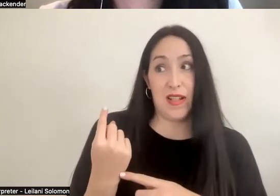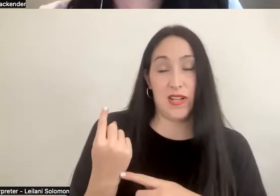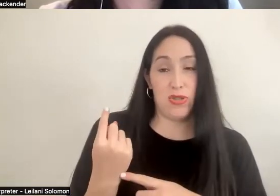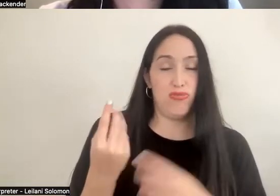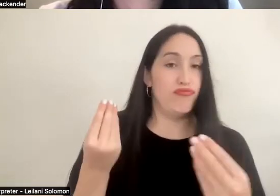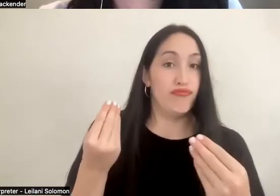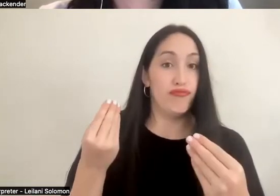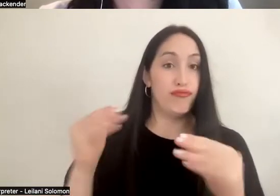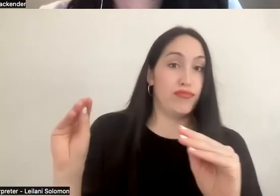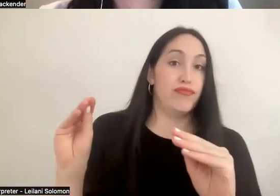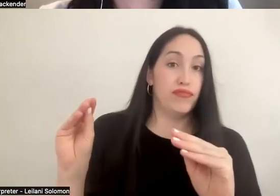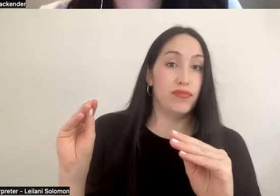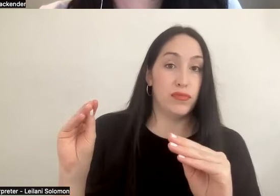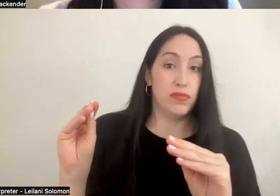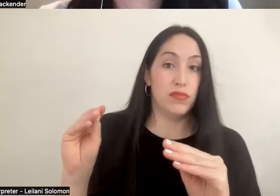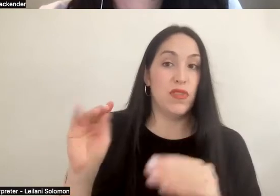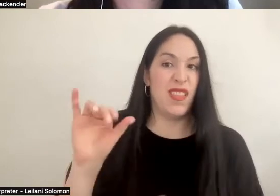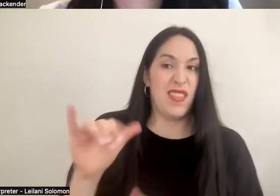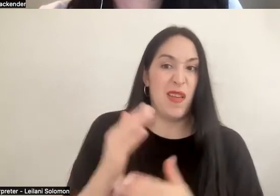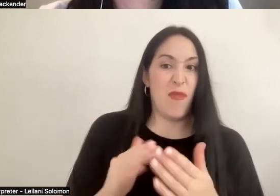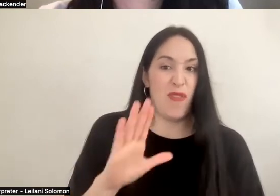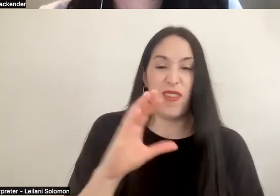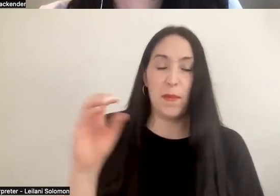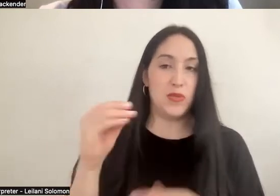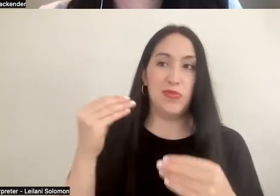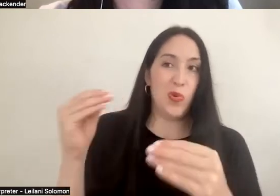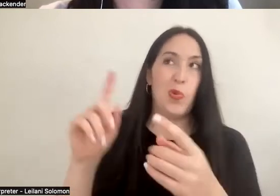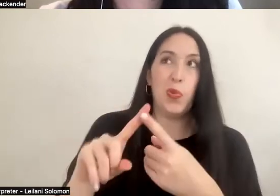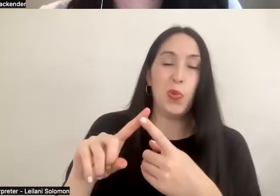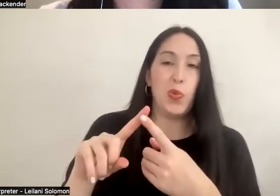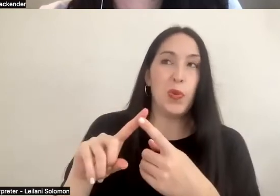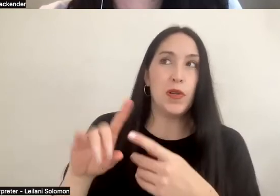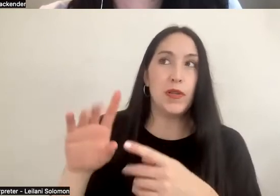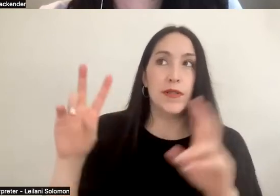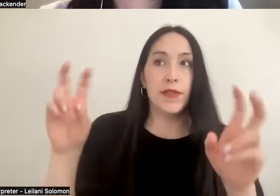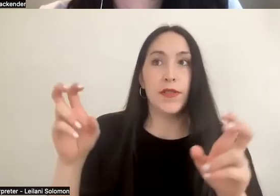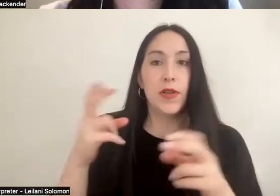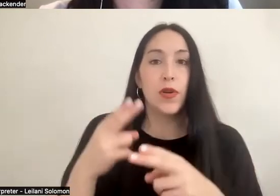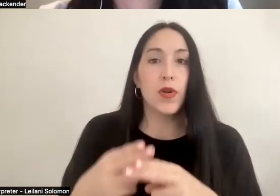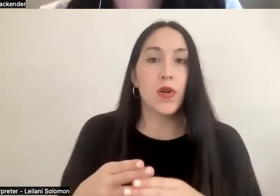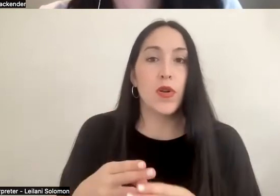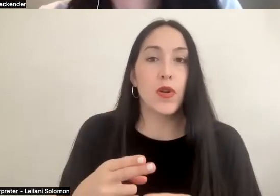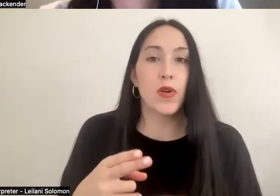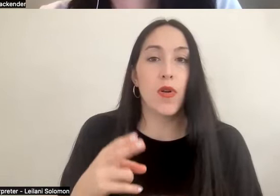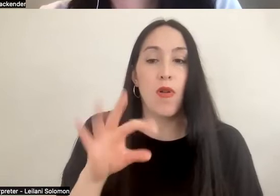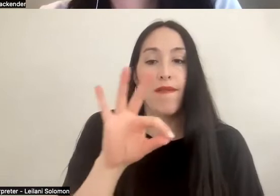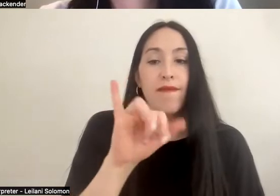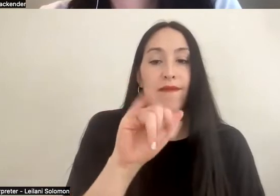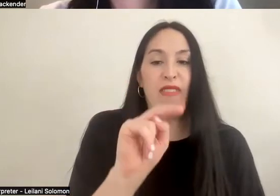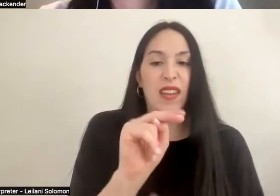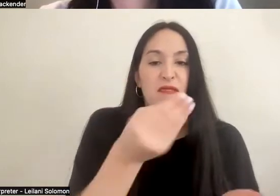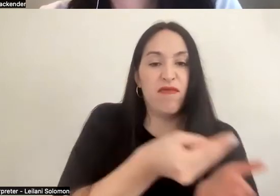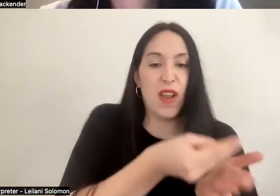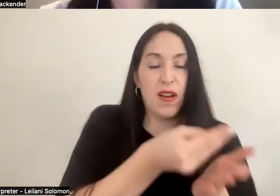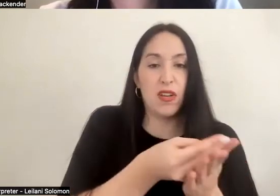sold that part of their company off to what they call a fintech, so a financial tech